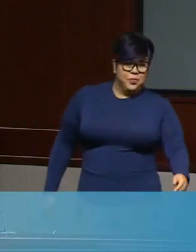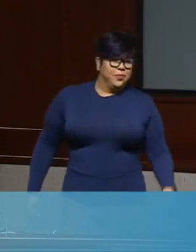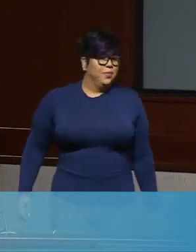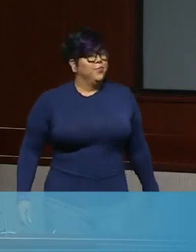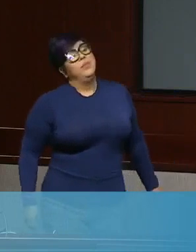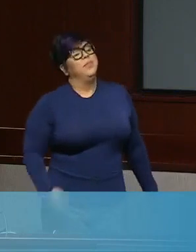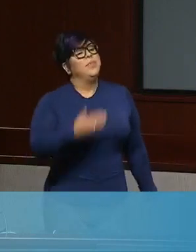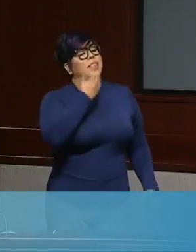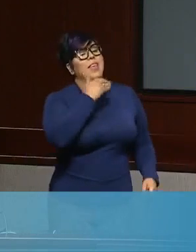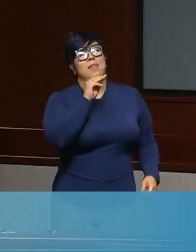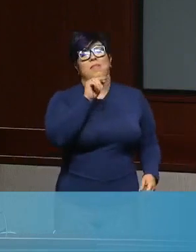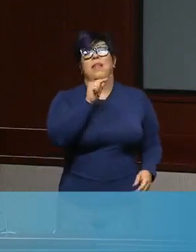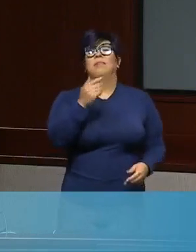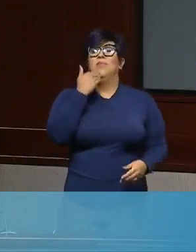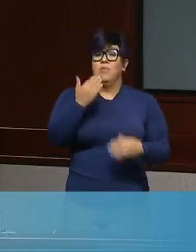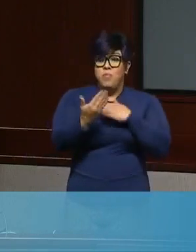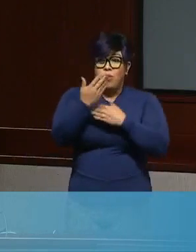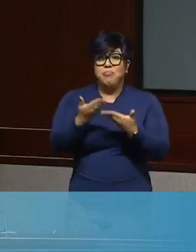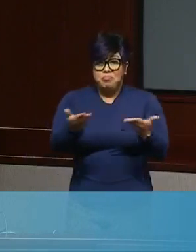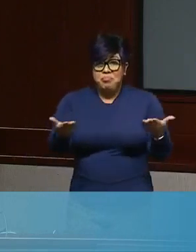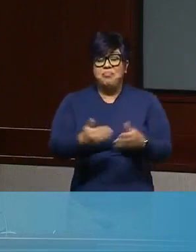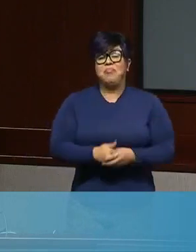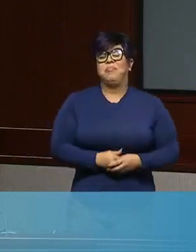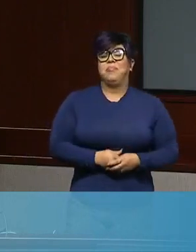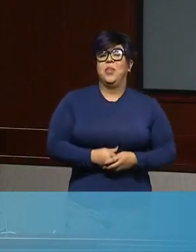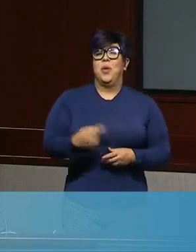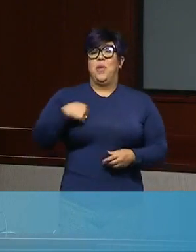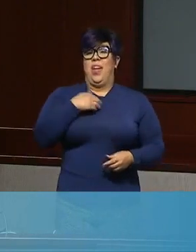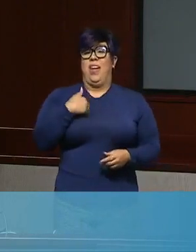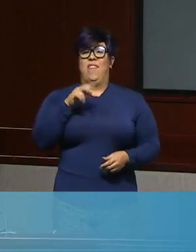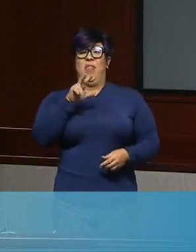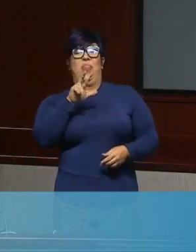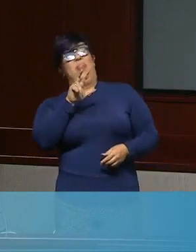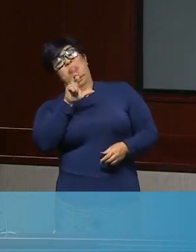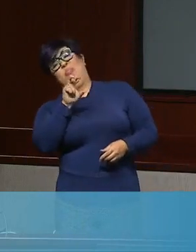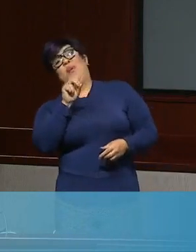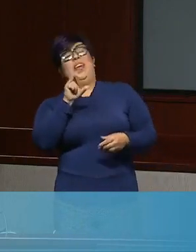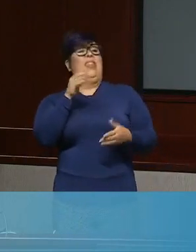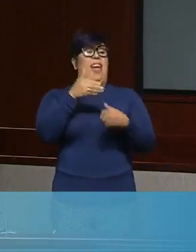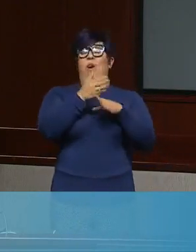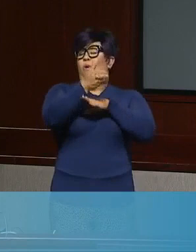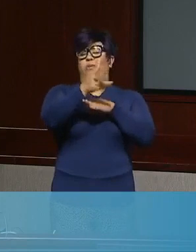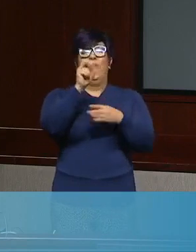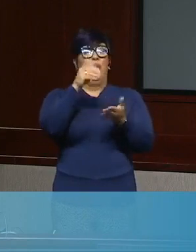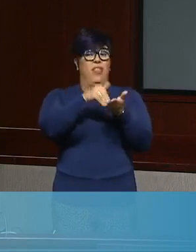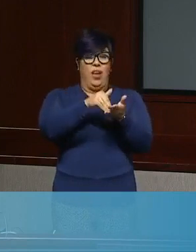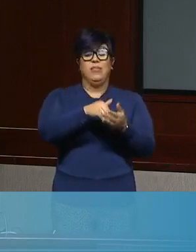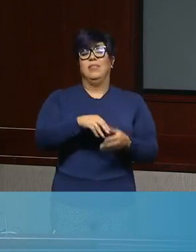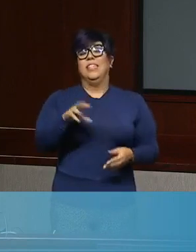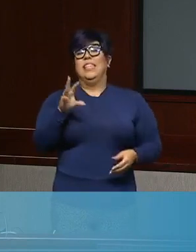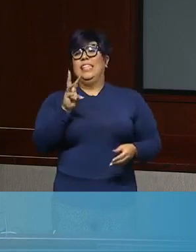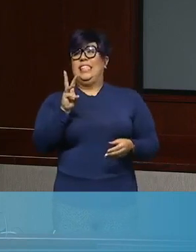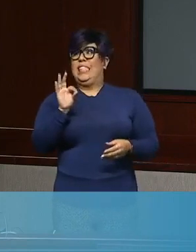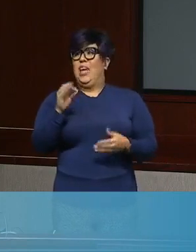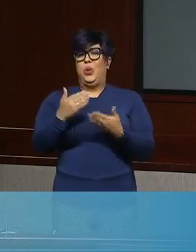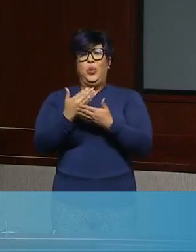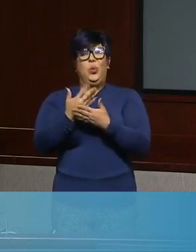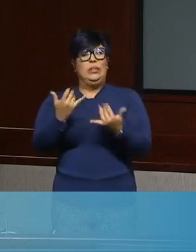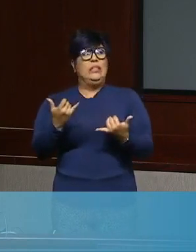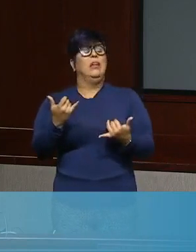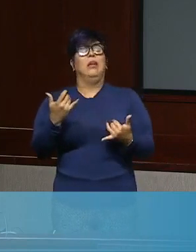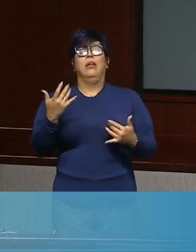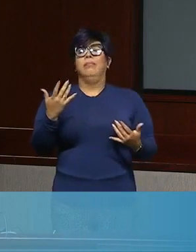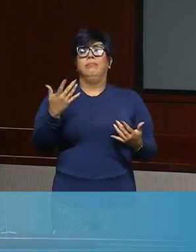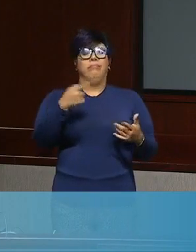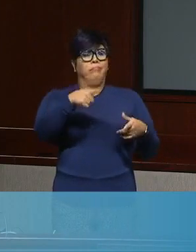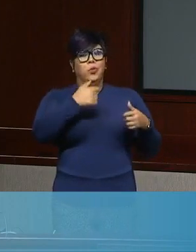Thank you, Matt. Good morning, everybody. We've got 30,440 residents, 69 new today, as Matt said,